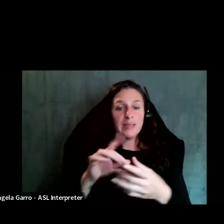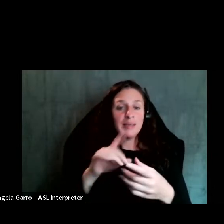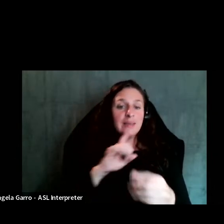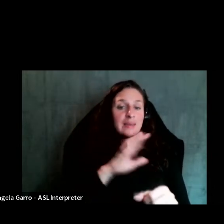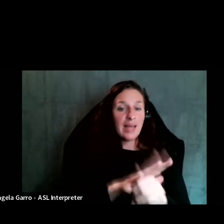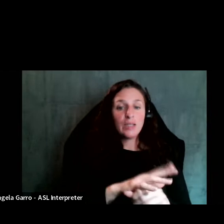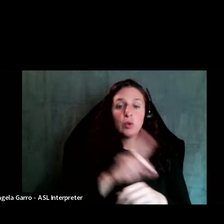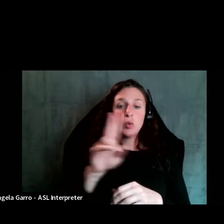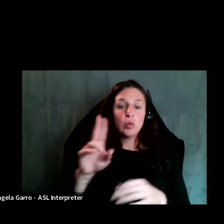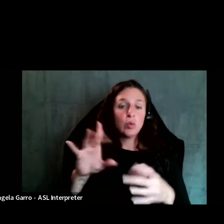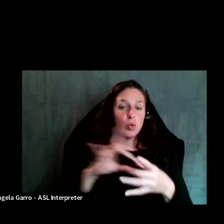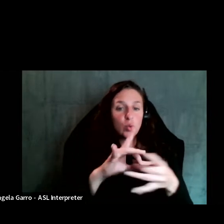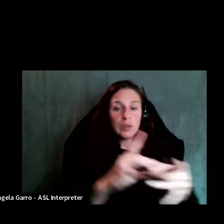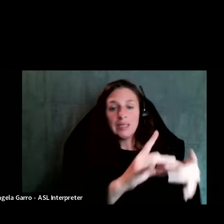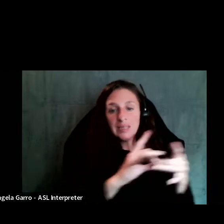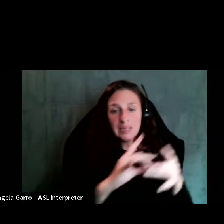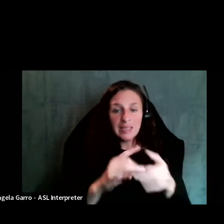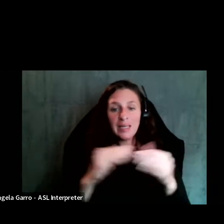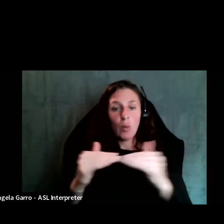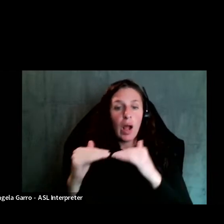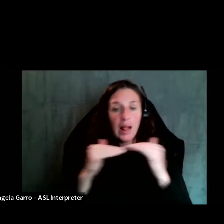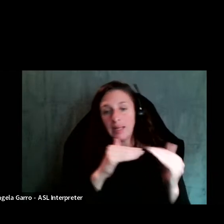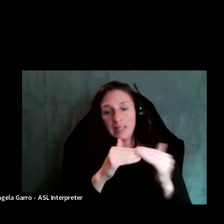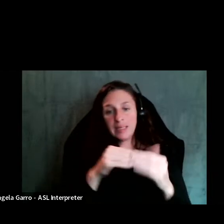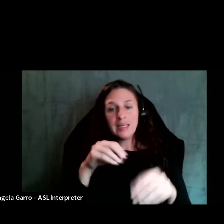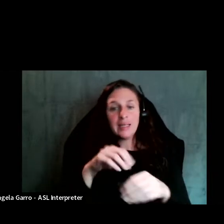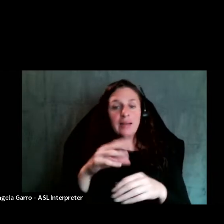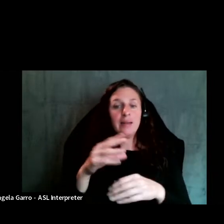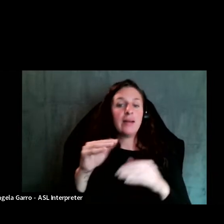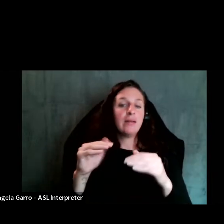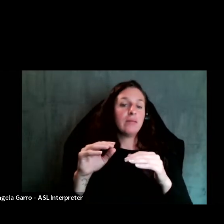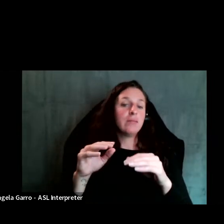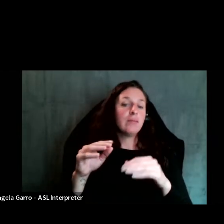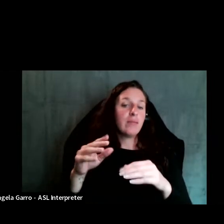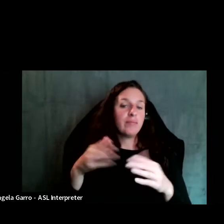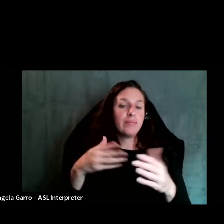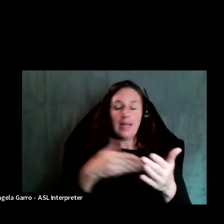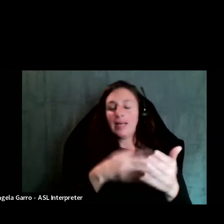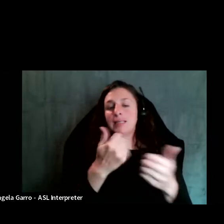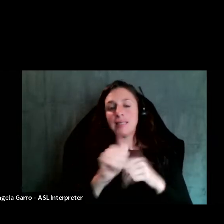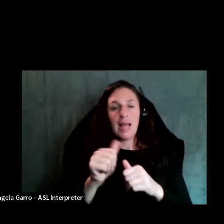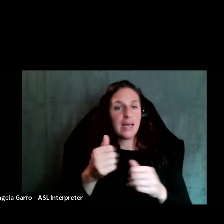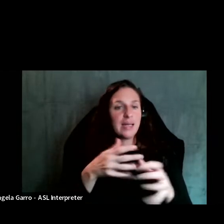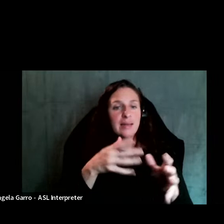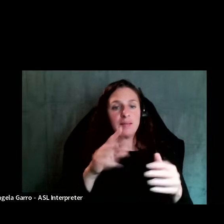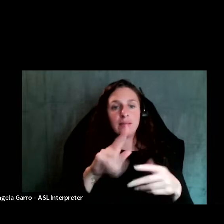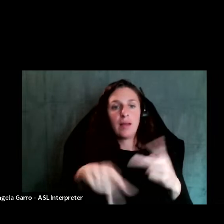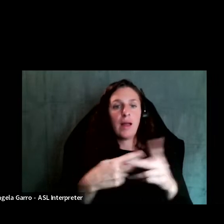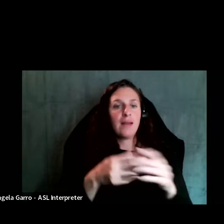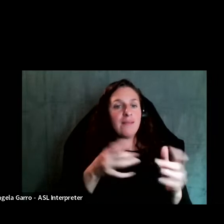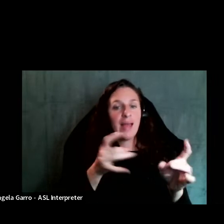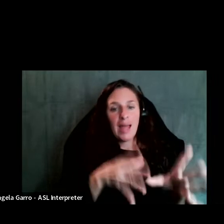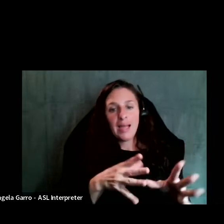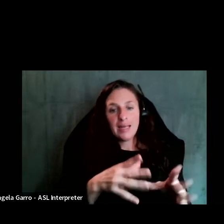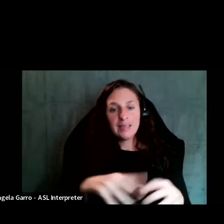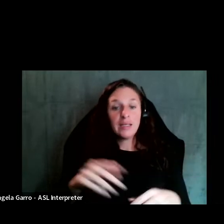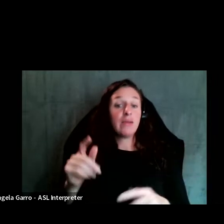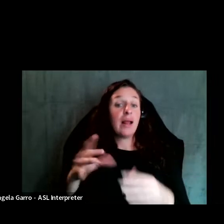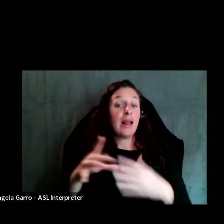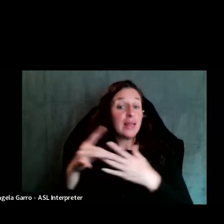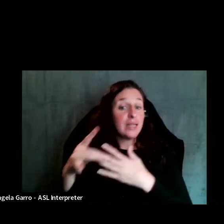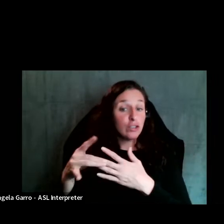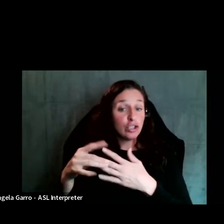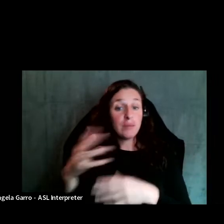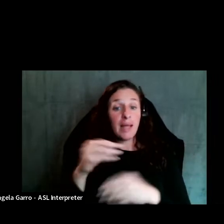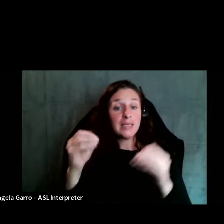our community, while standing against any form of hate. During this whole week, there were lunch activities every day dedicated to United Against Hate for leadership, and